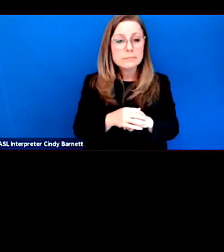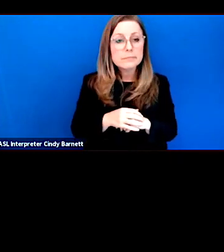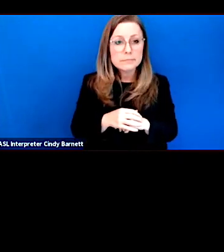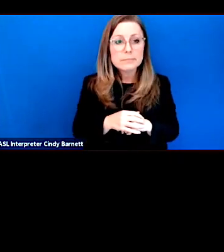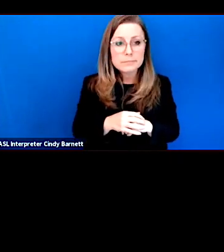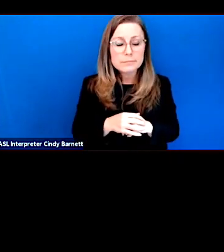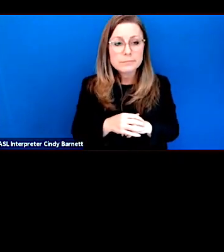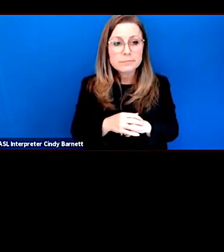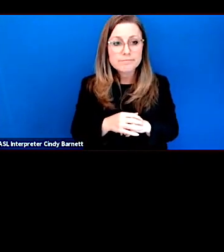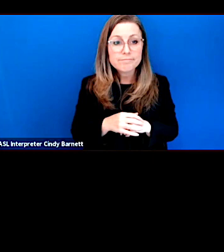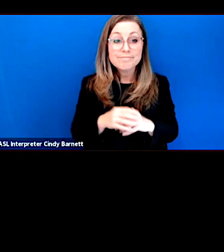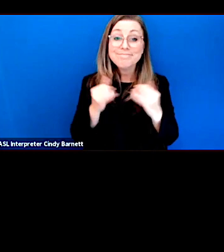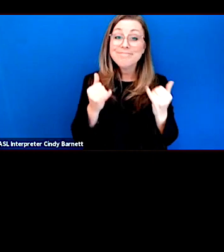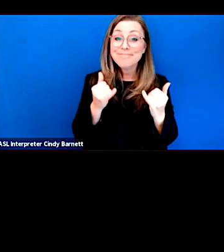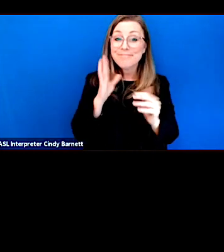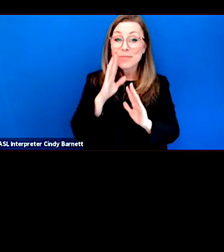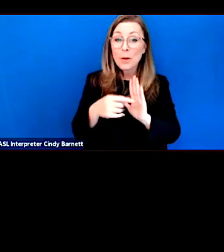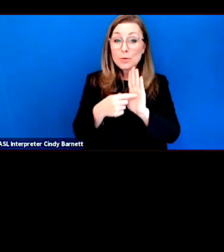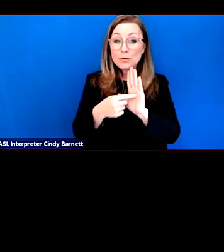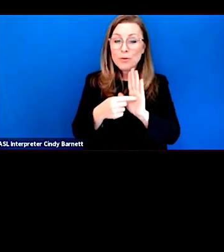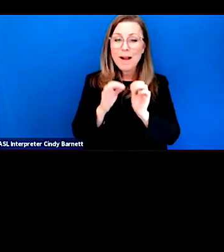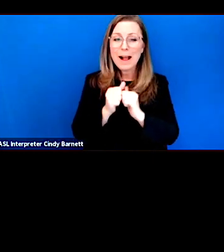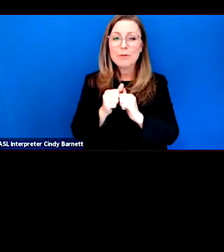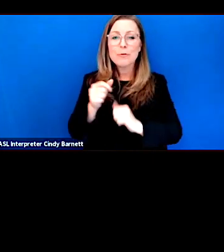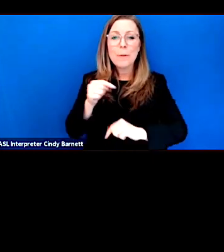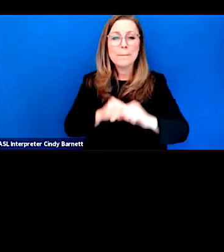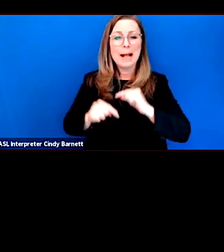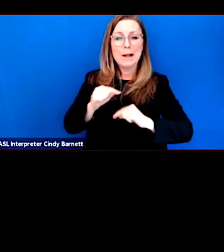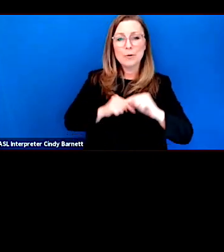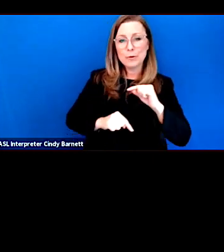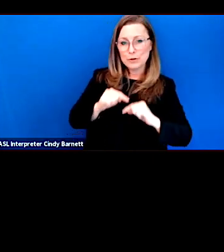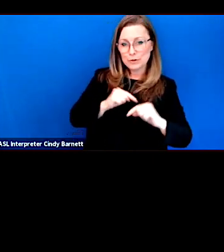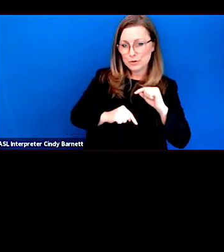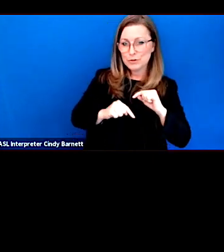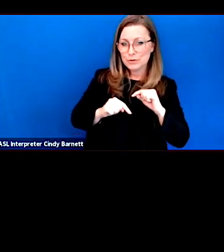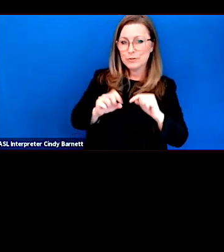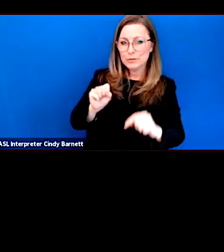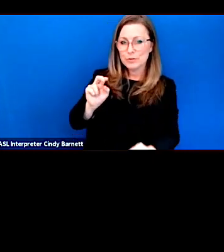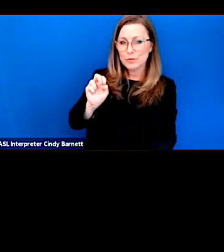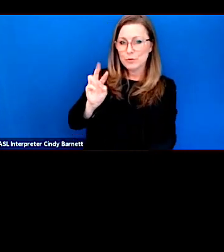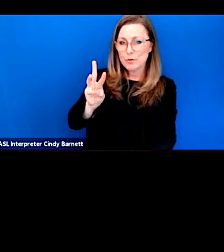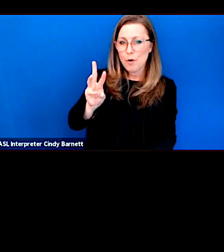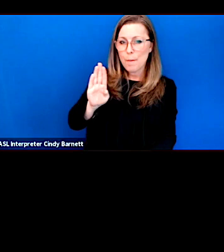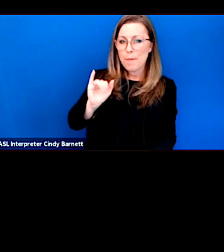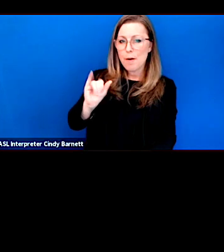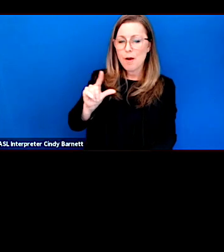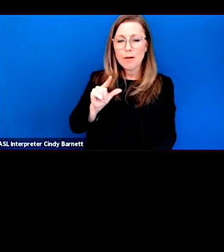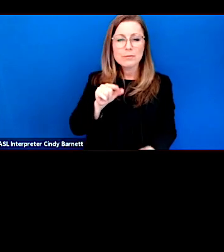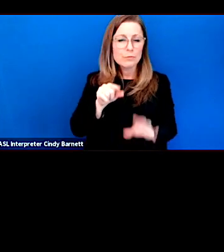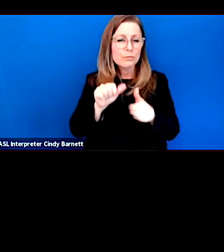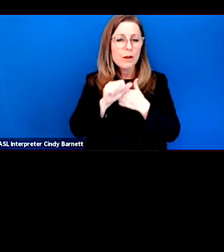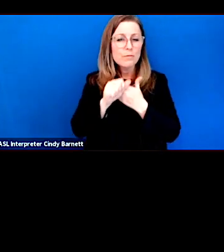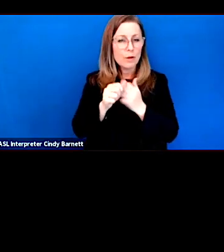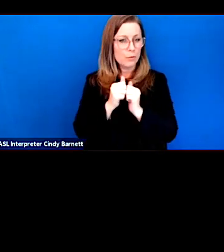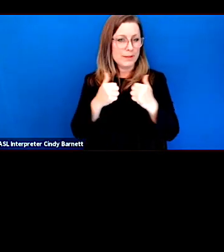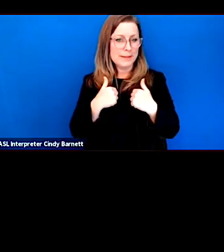So now I will demonstrate to you how to backward snowball, and you're welcome to follow along with the Alonso article, which you can find in the